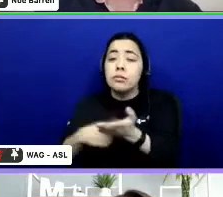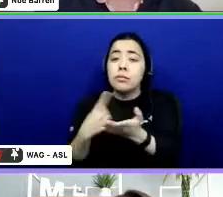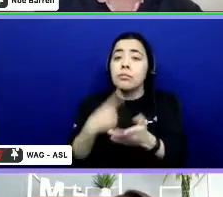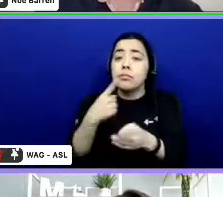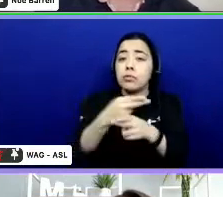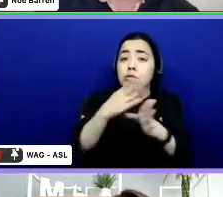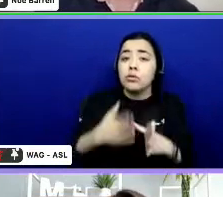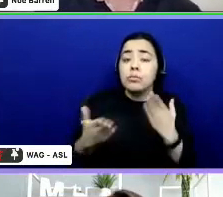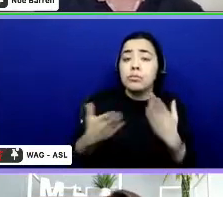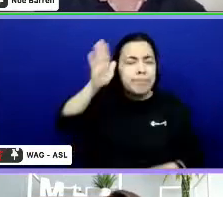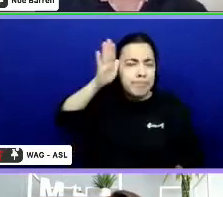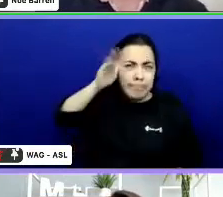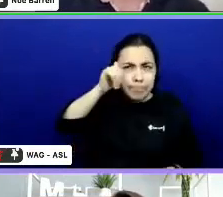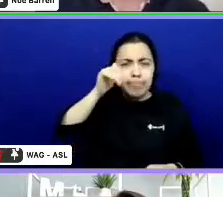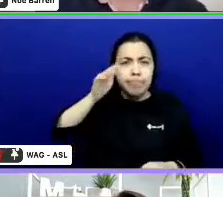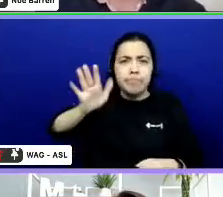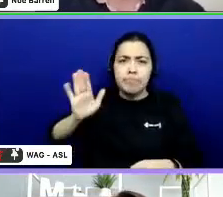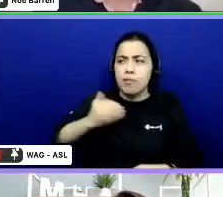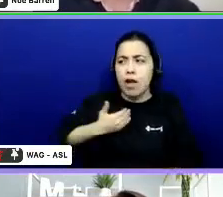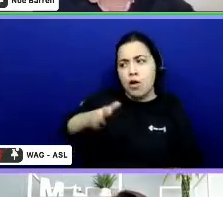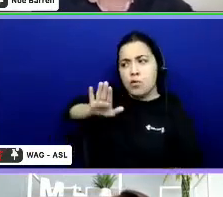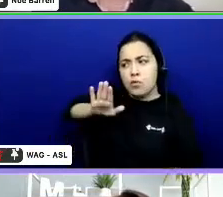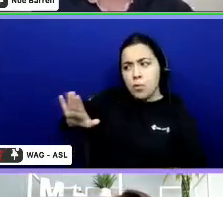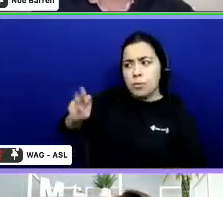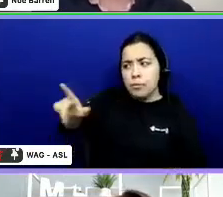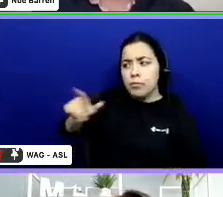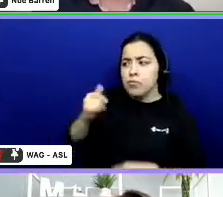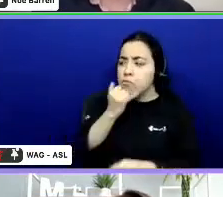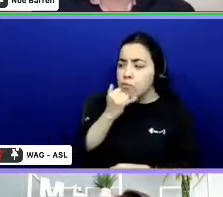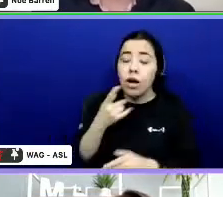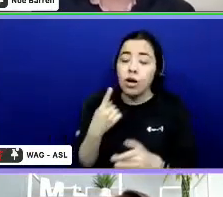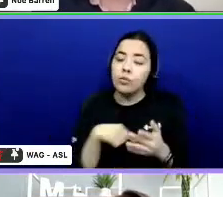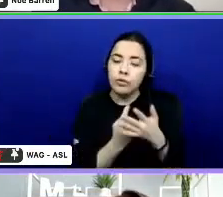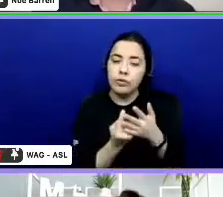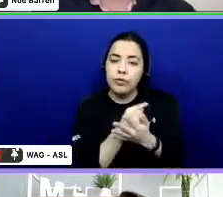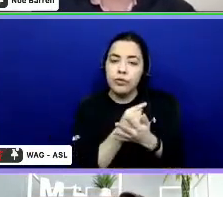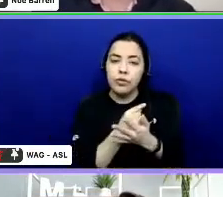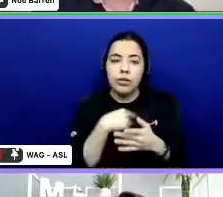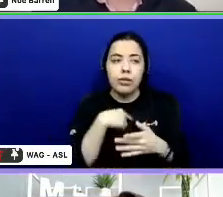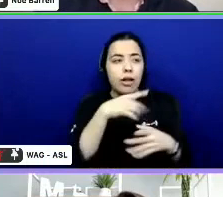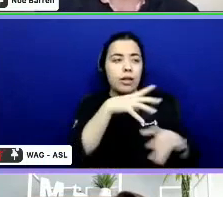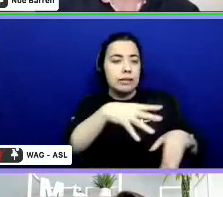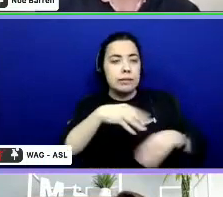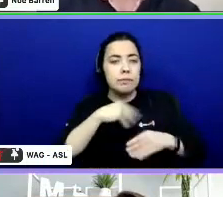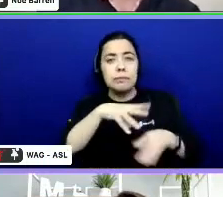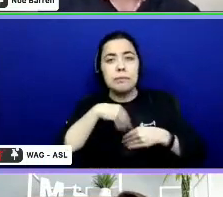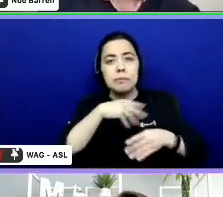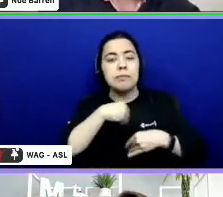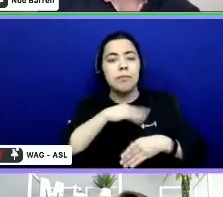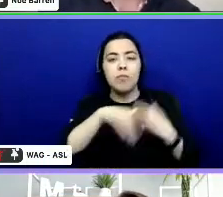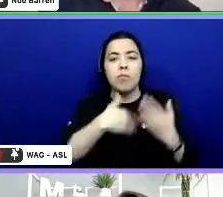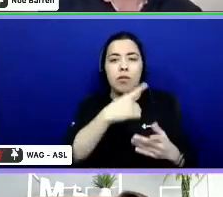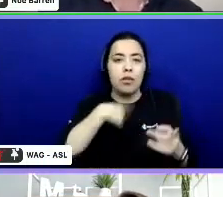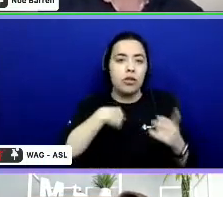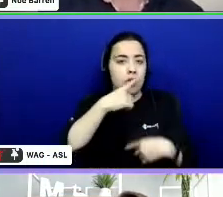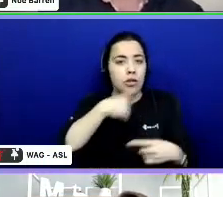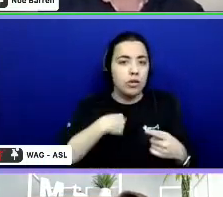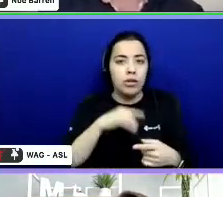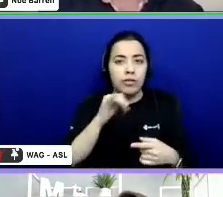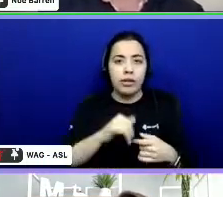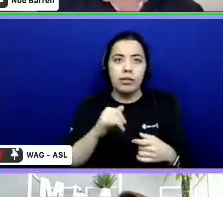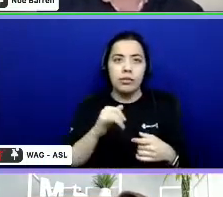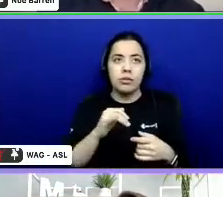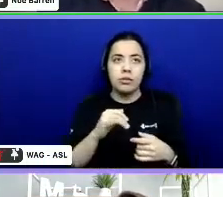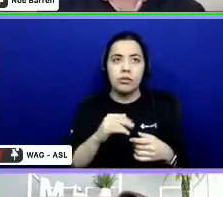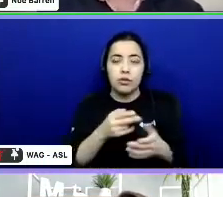bit stubborn and may tell us our machine learning is wrong. So we do review that. We don't just take their answer as a fundamental